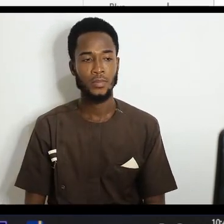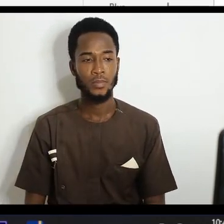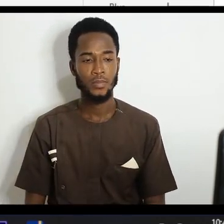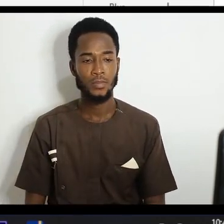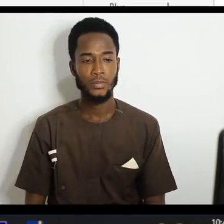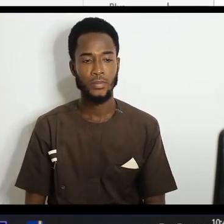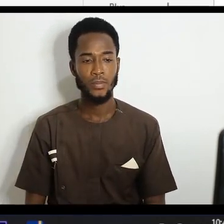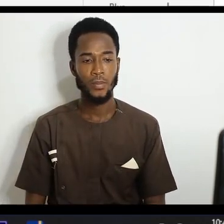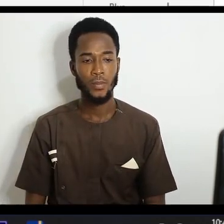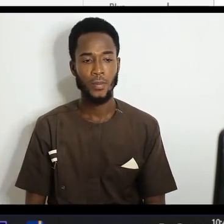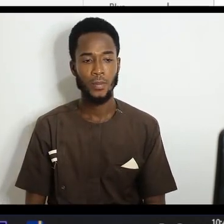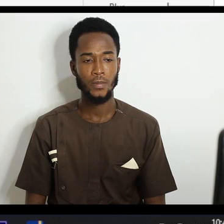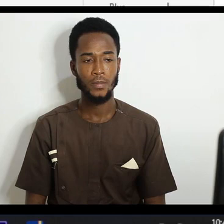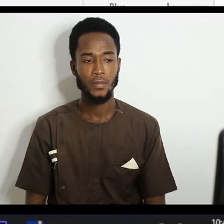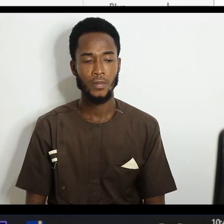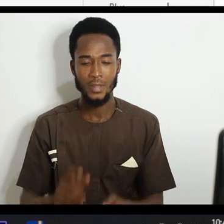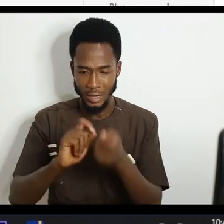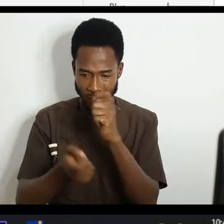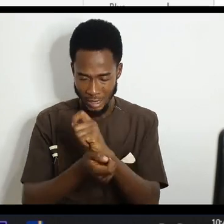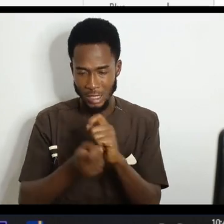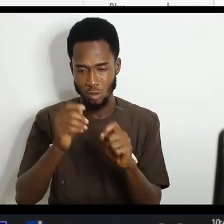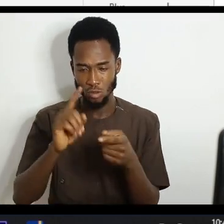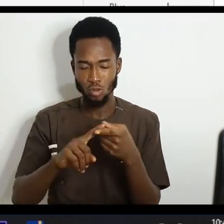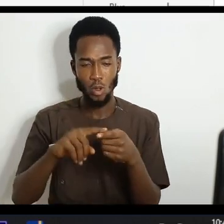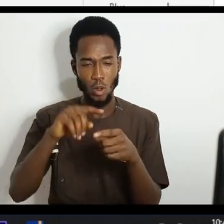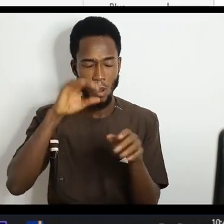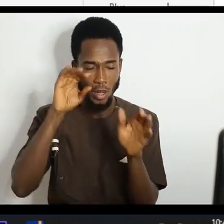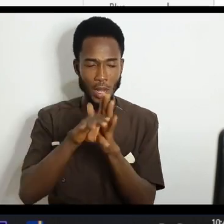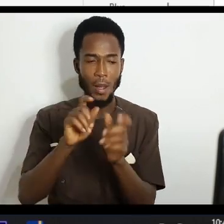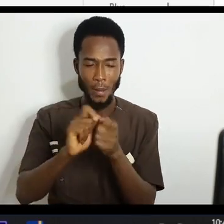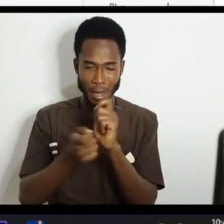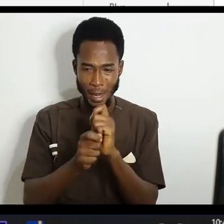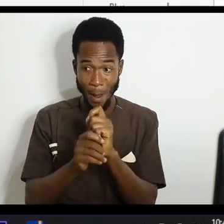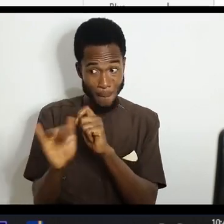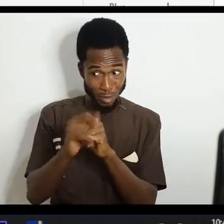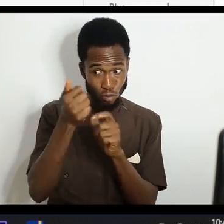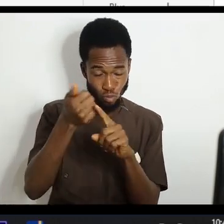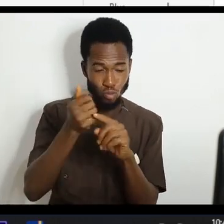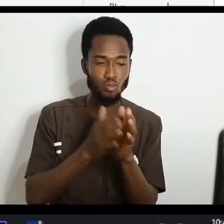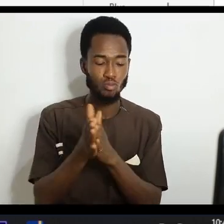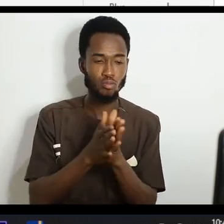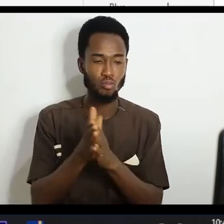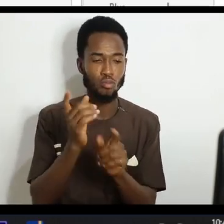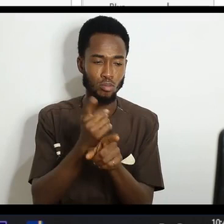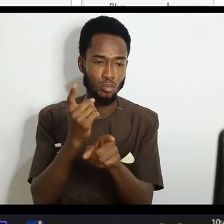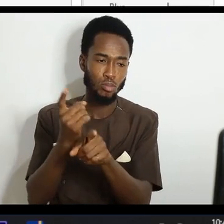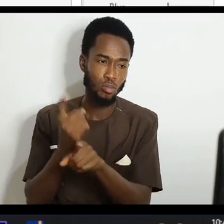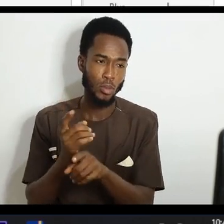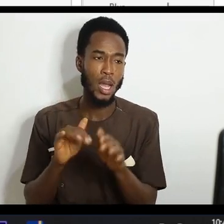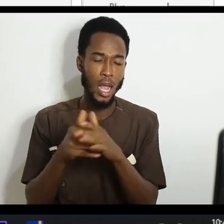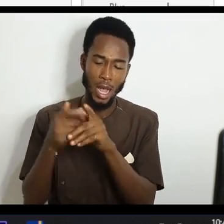this panel to make at least some changes to the picture to make it look like how you want it. So that is how